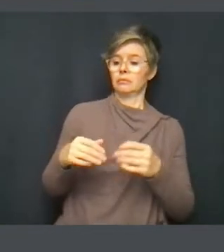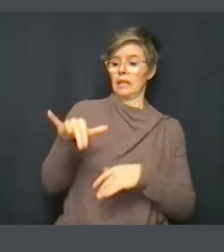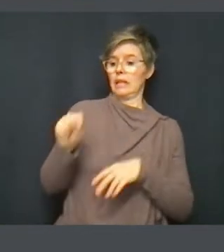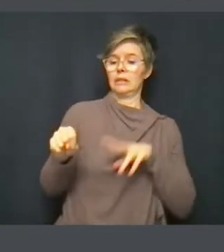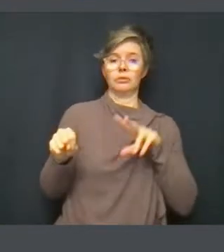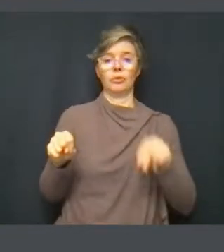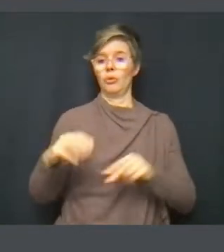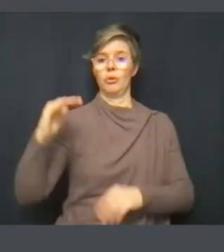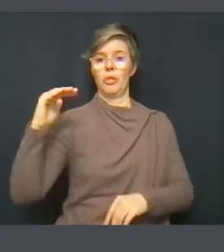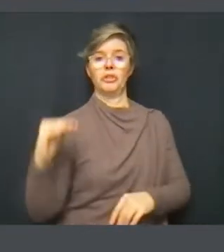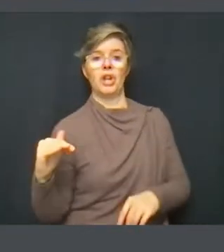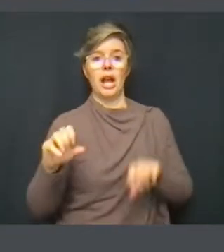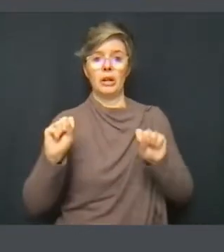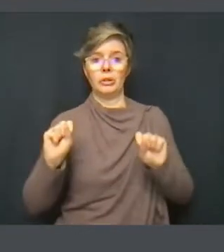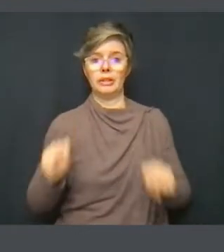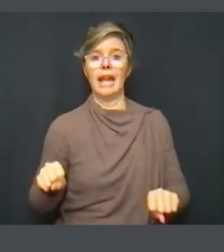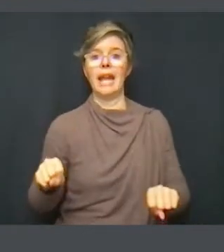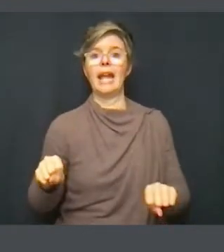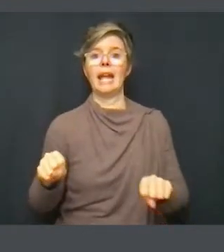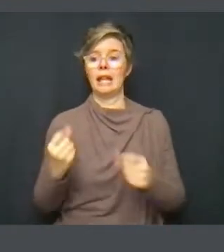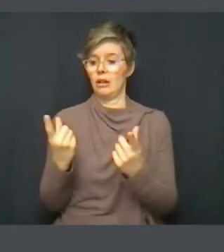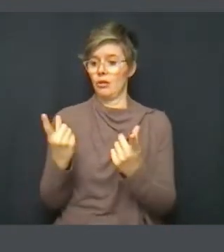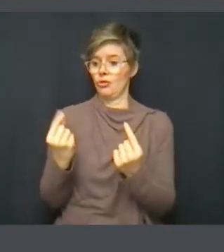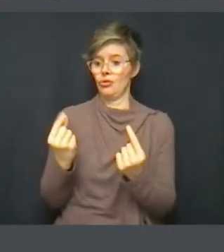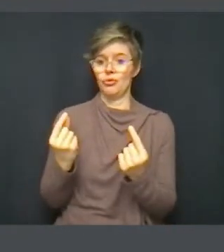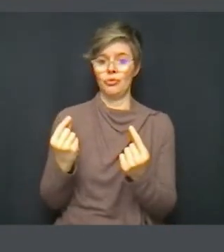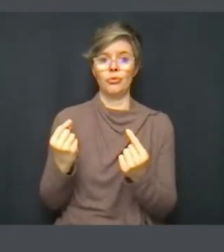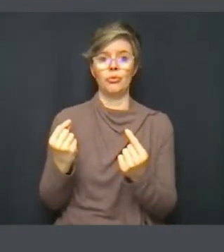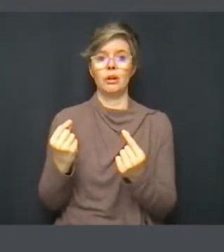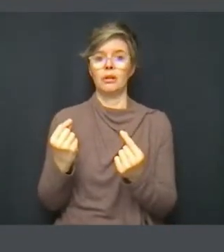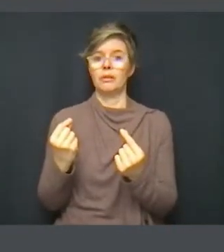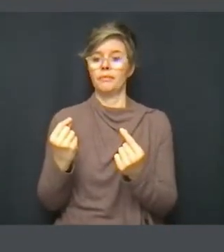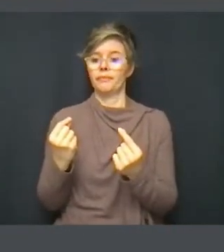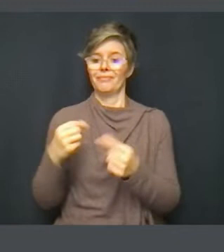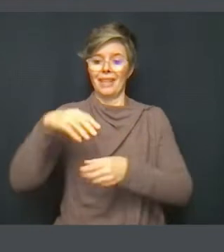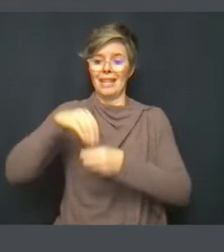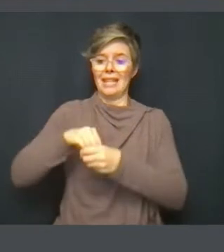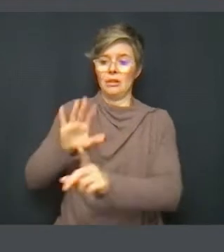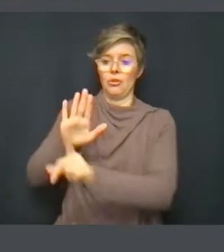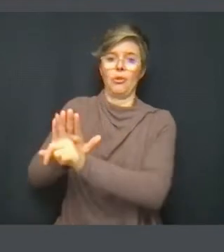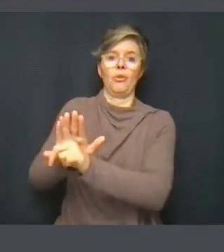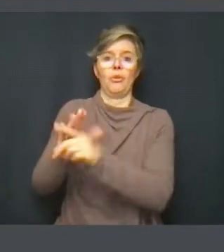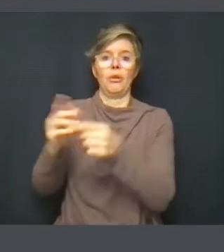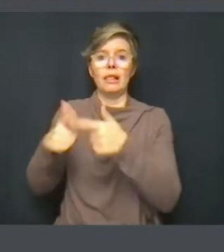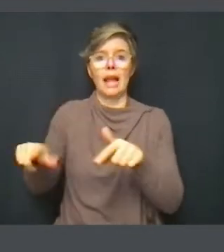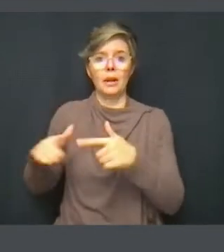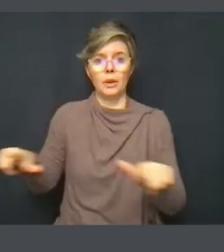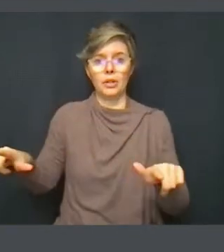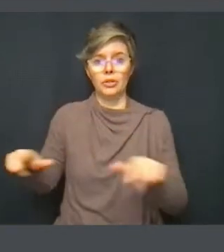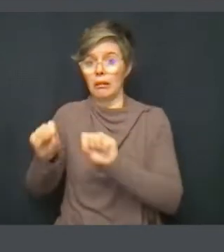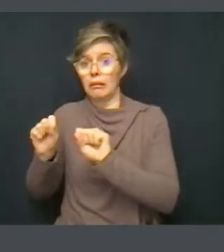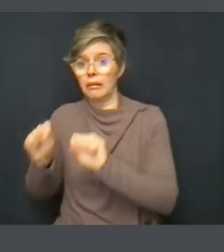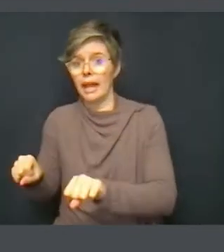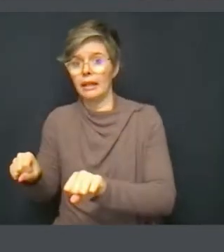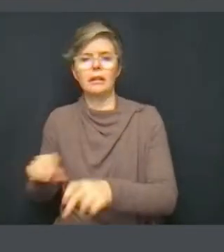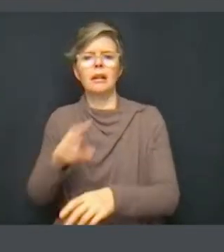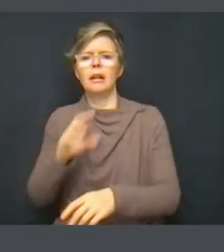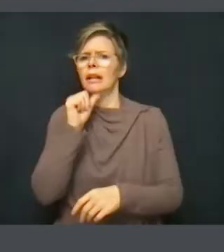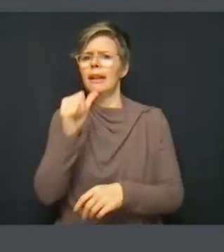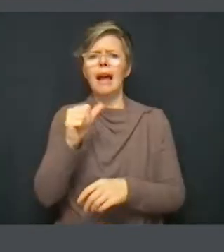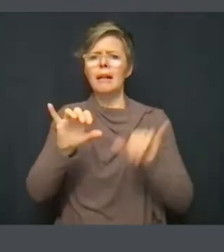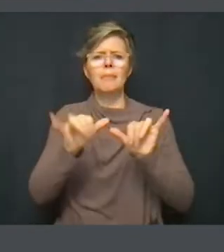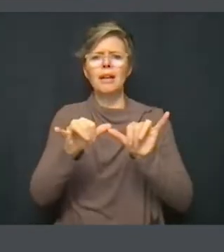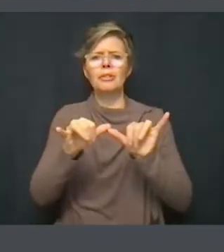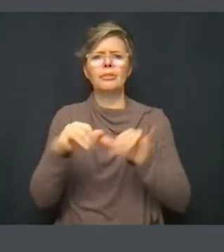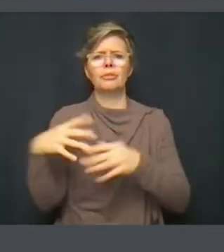also be able to systematically determine what can the kid actually do, right? Not just where the weaknesses are, but where are the